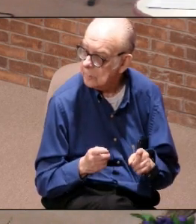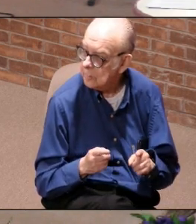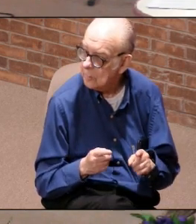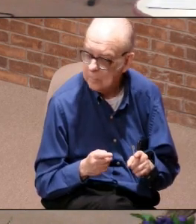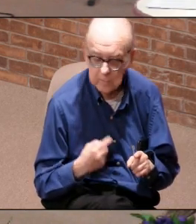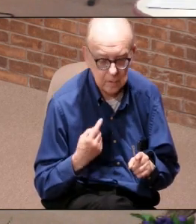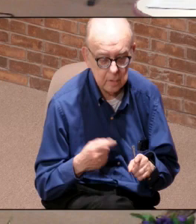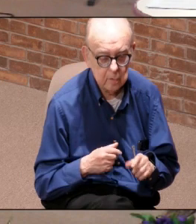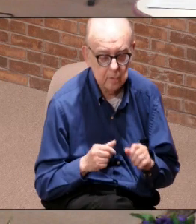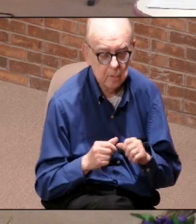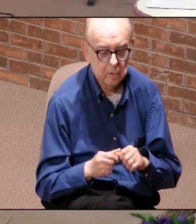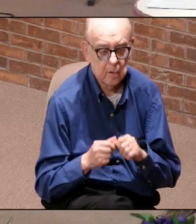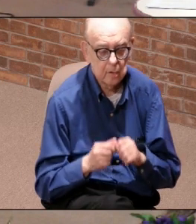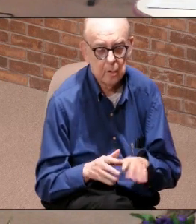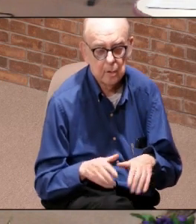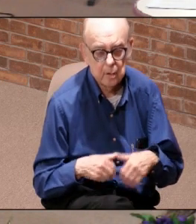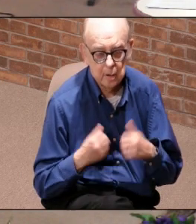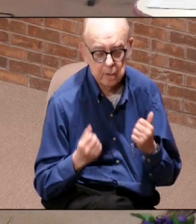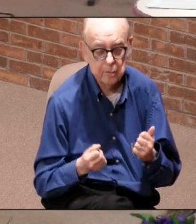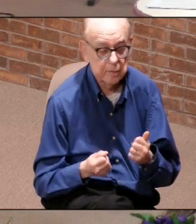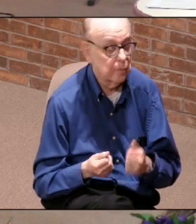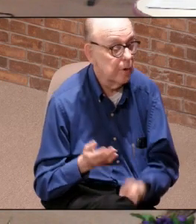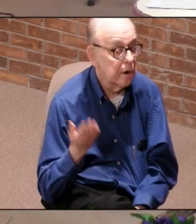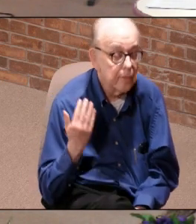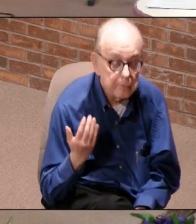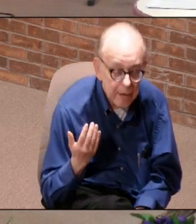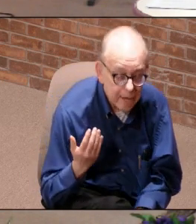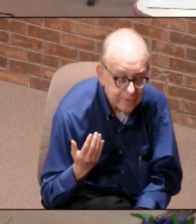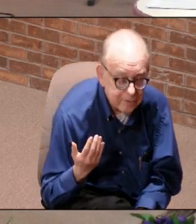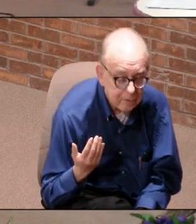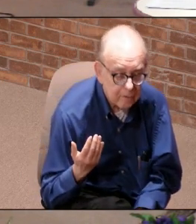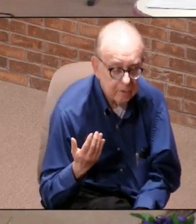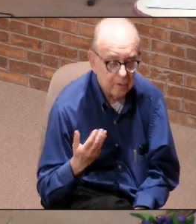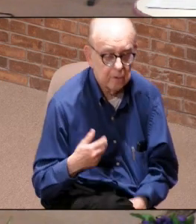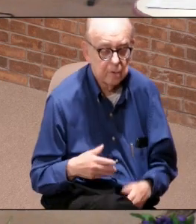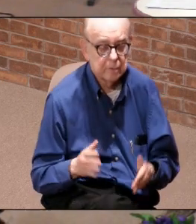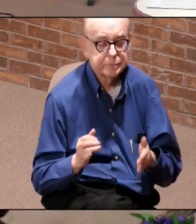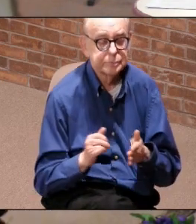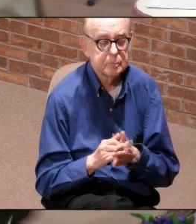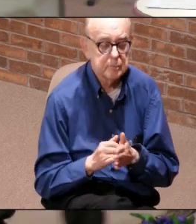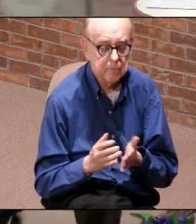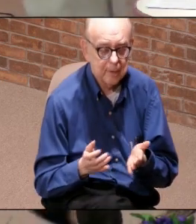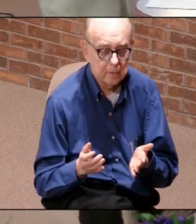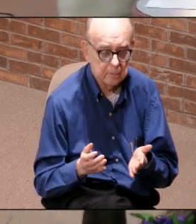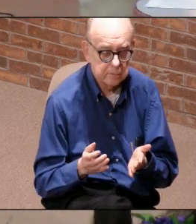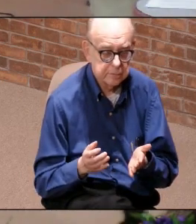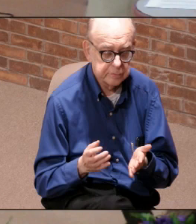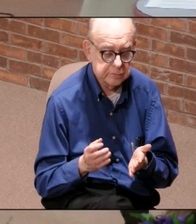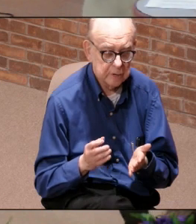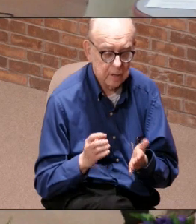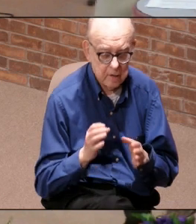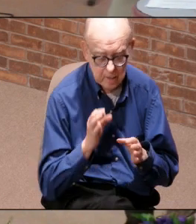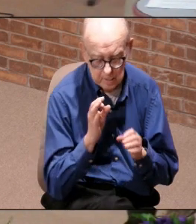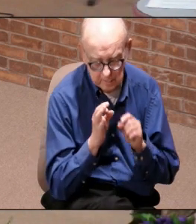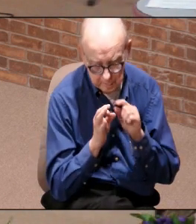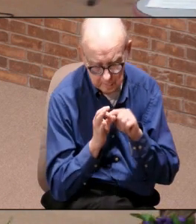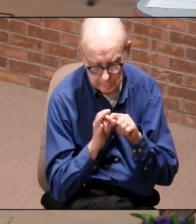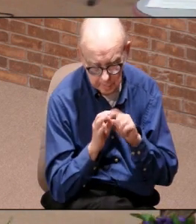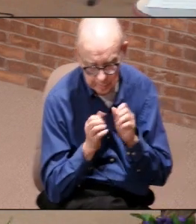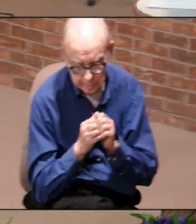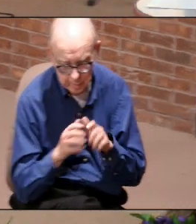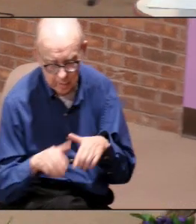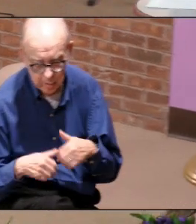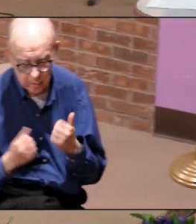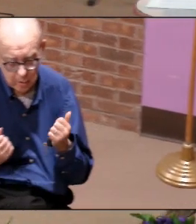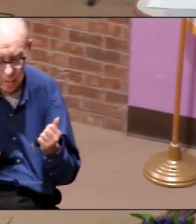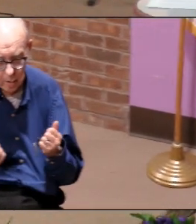is we continue to live in the past and allow that pinpointed thing in our life